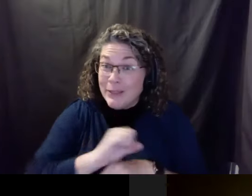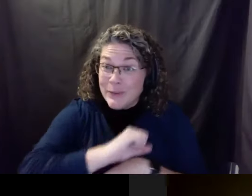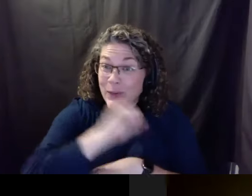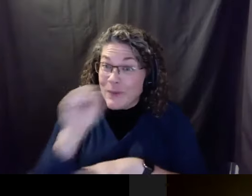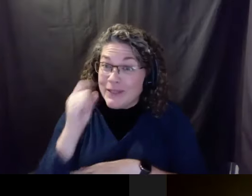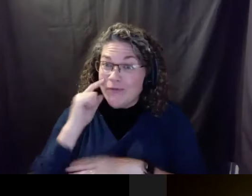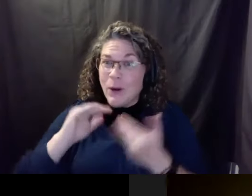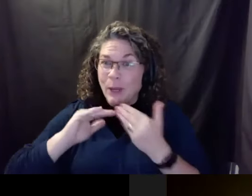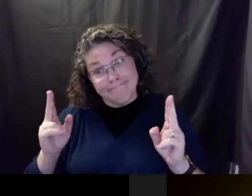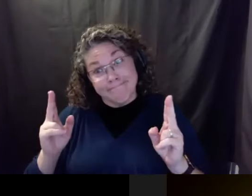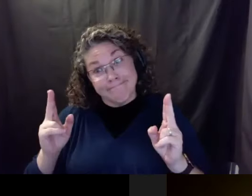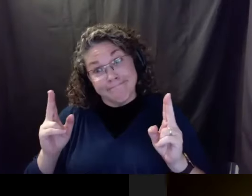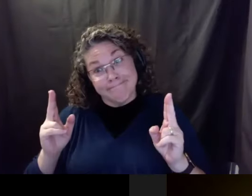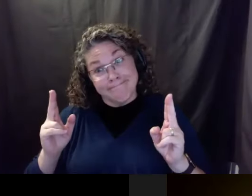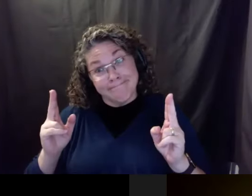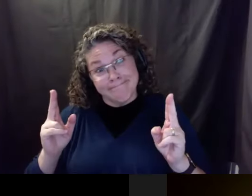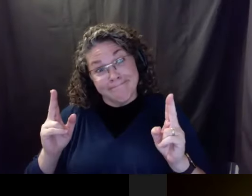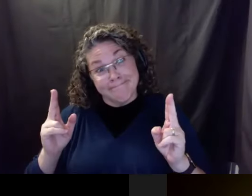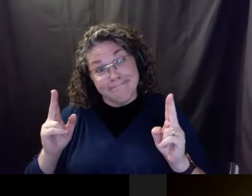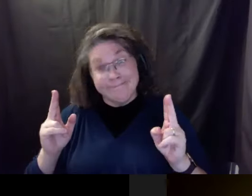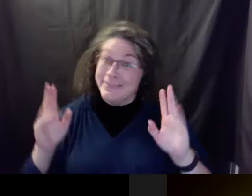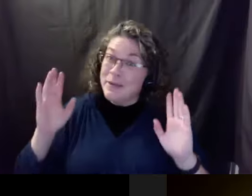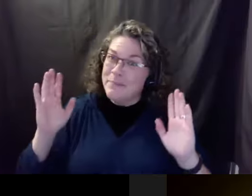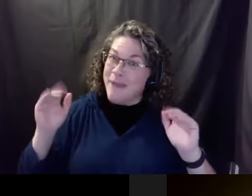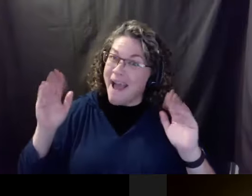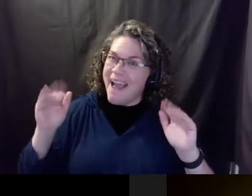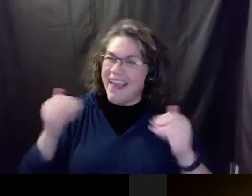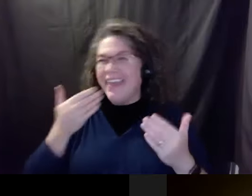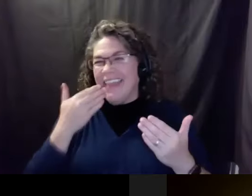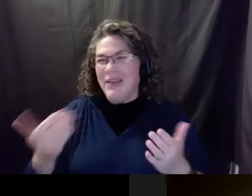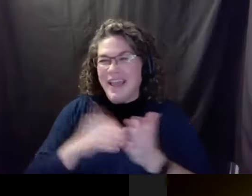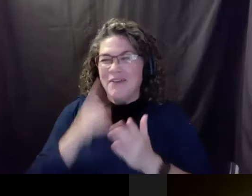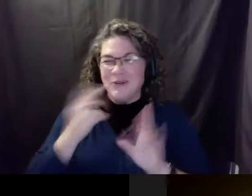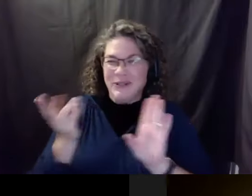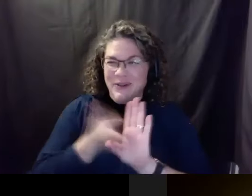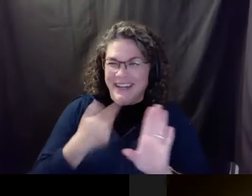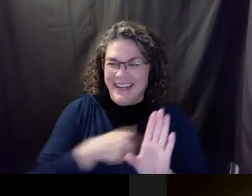for Community Independent Living. Bye. Thank you all for joining us.